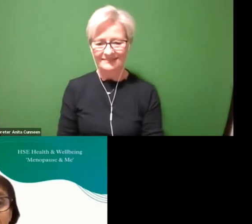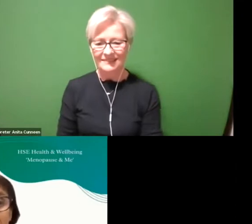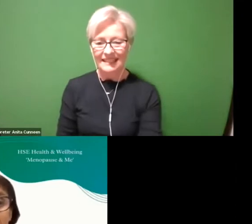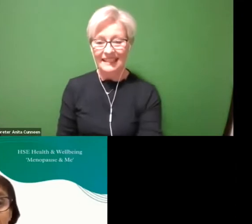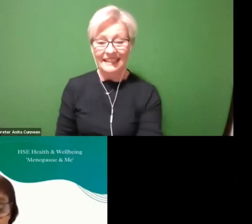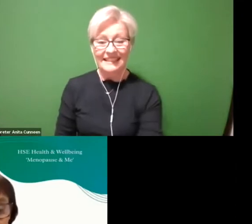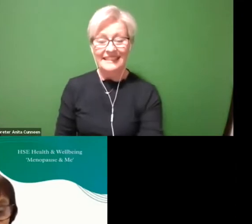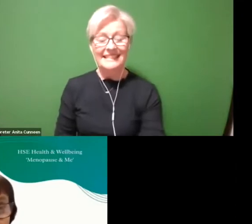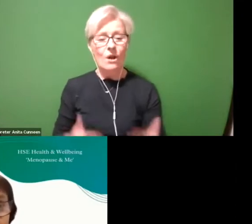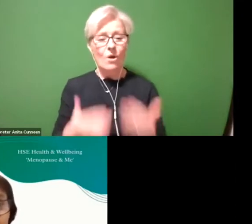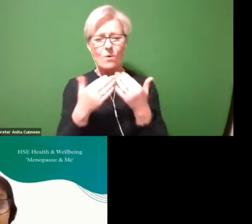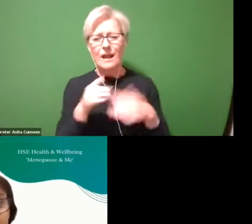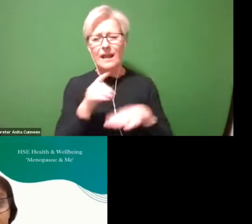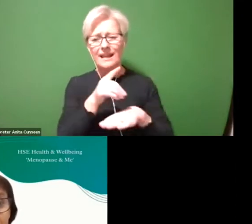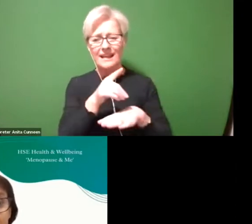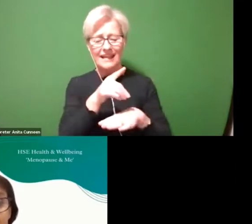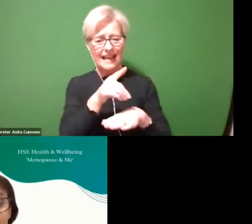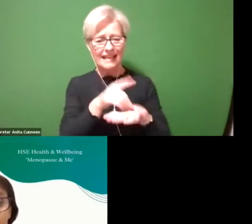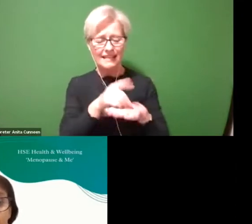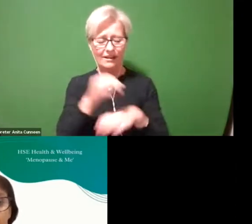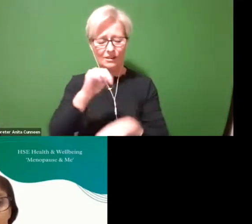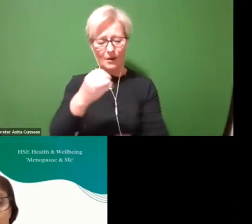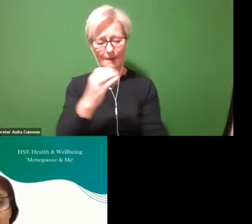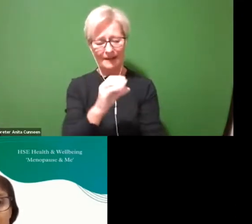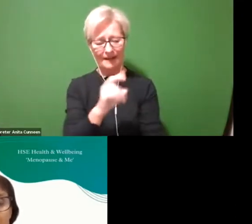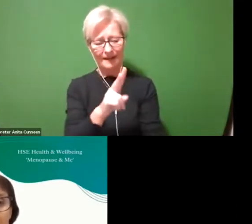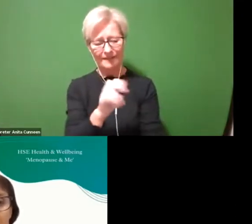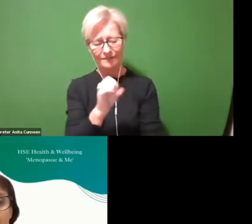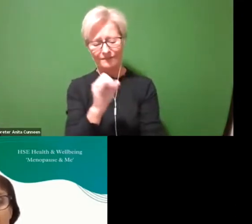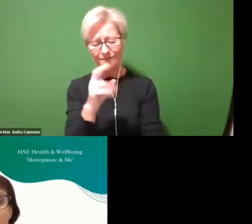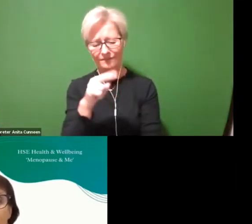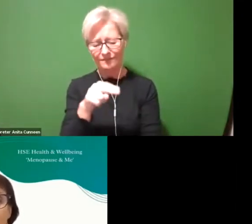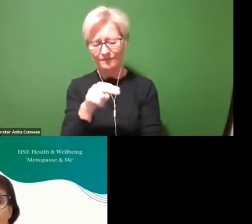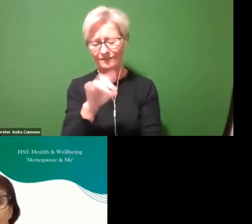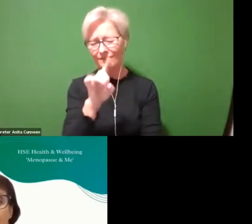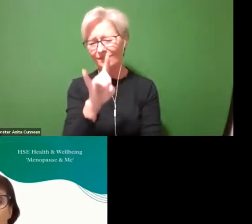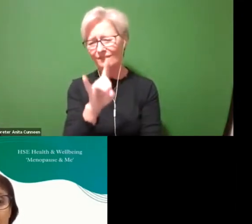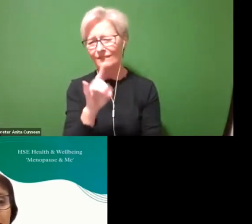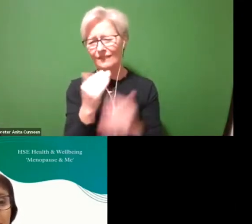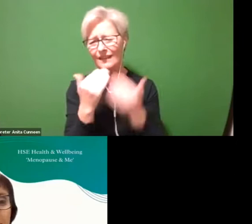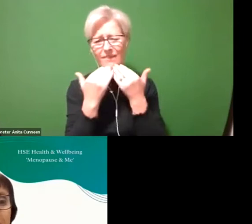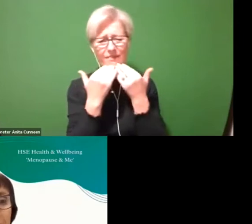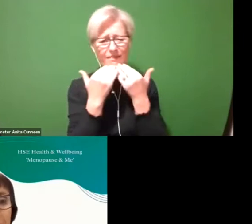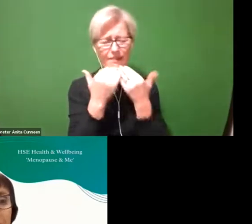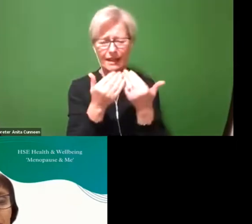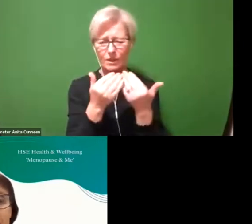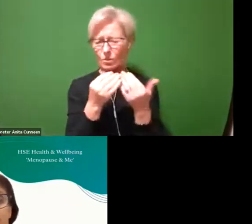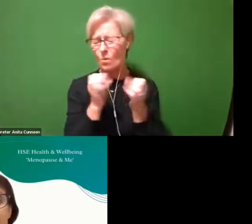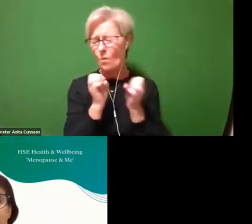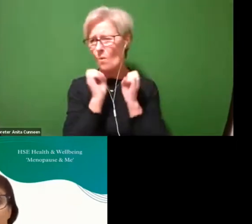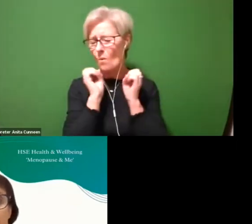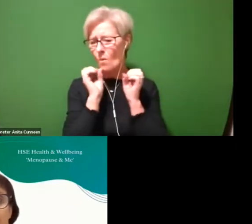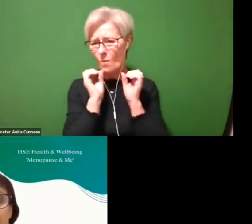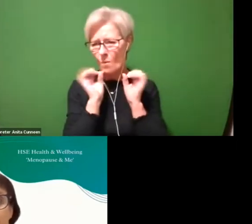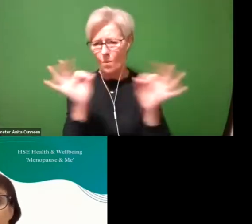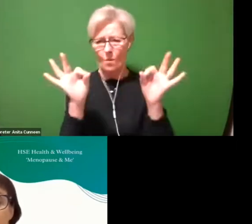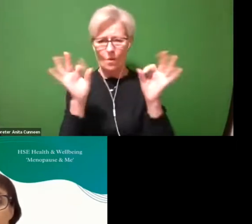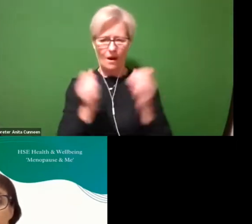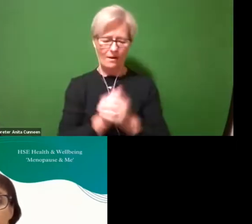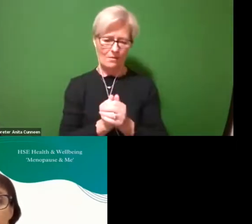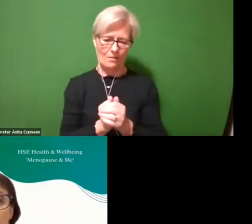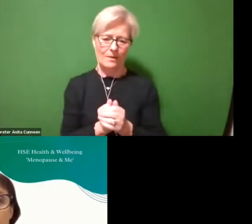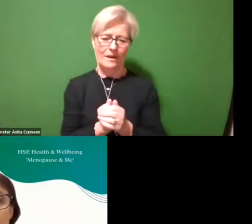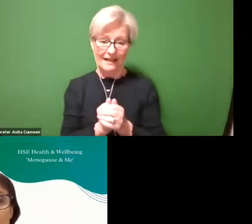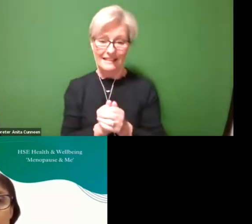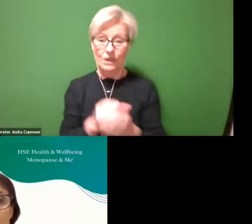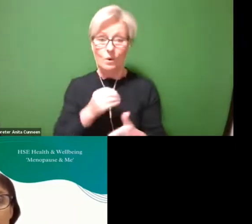Dr. Mc Veigh, that was really wonderful, so informative. And I just want to say to everybody, tonight's session